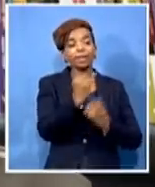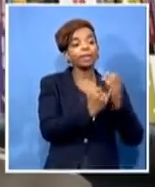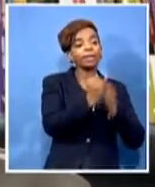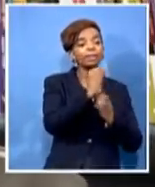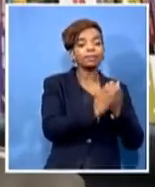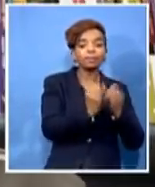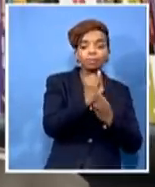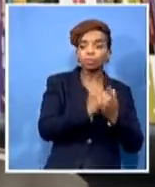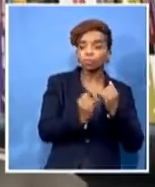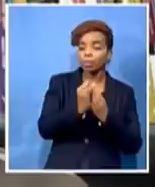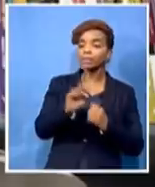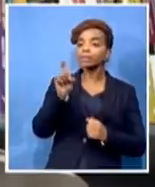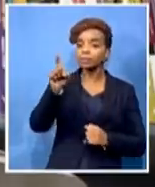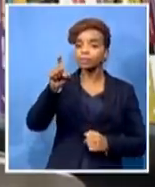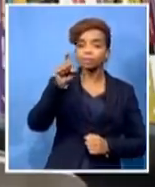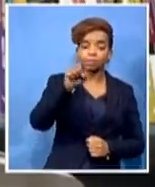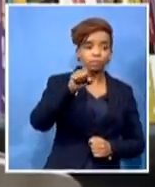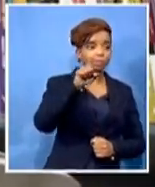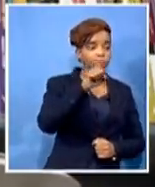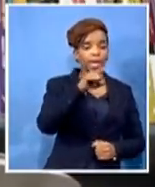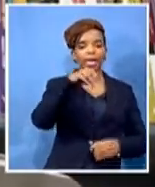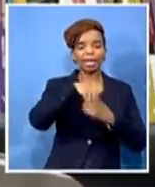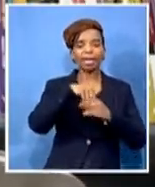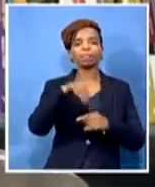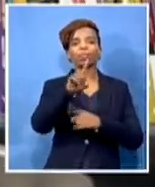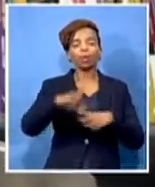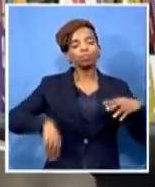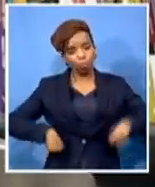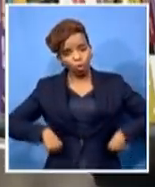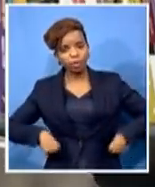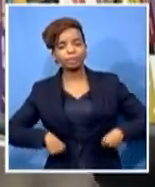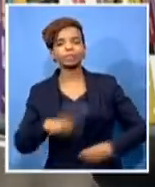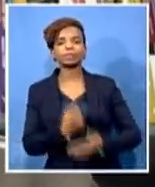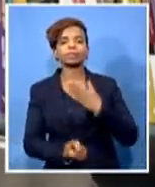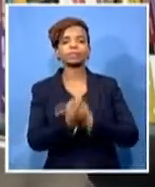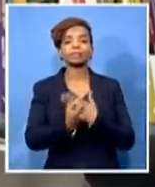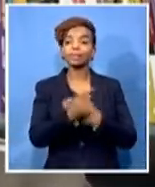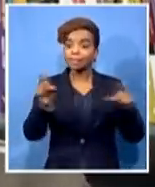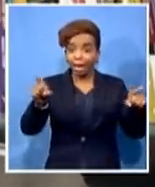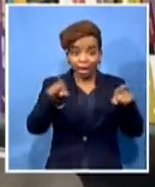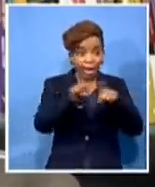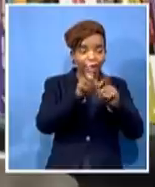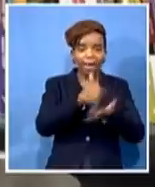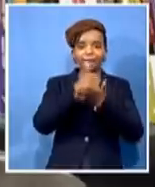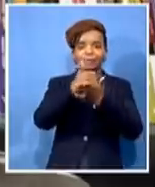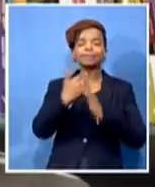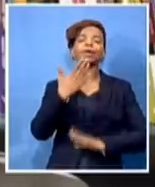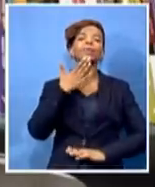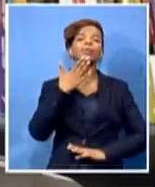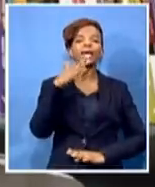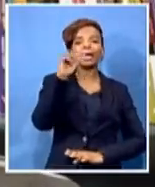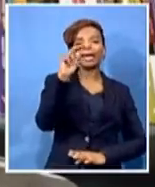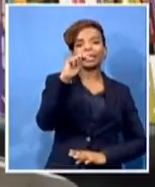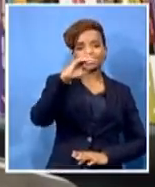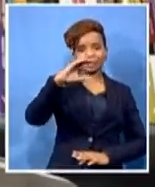And what has ceased to exist in the ANC is the matter of serving the people in